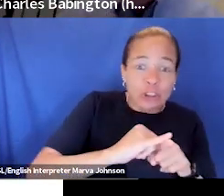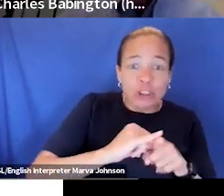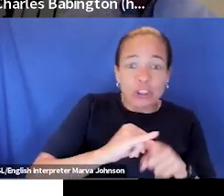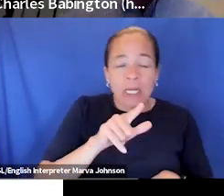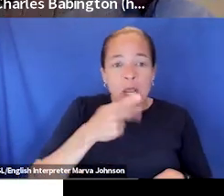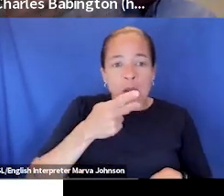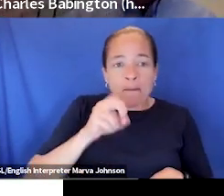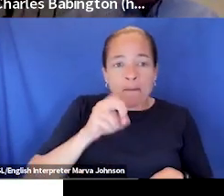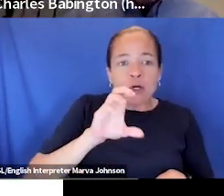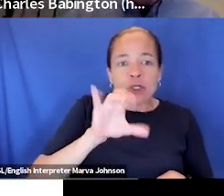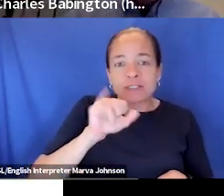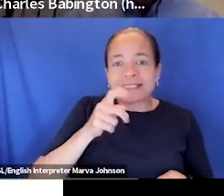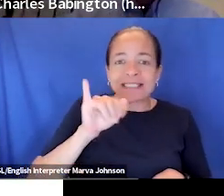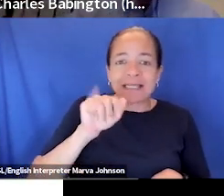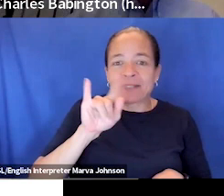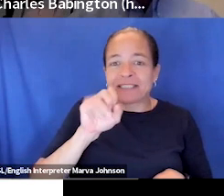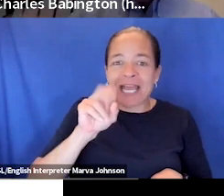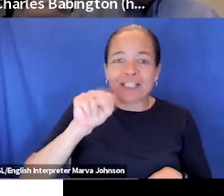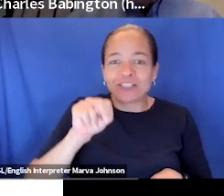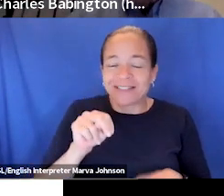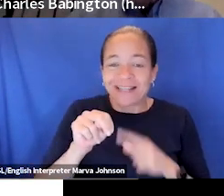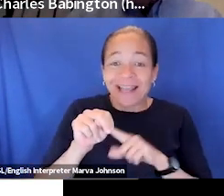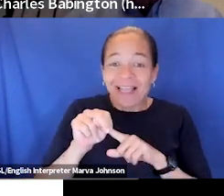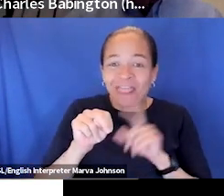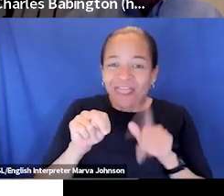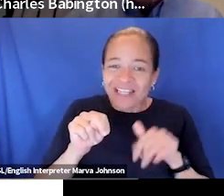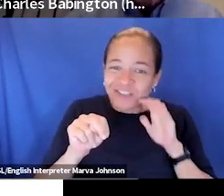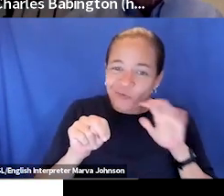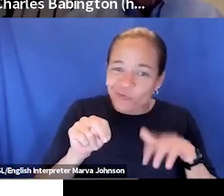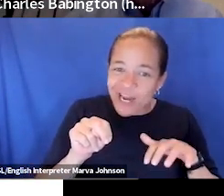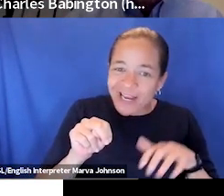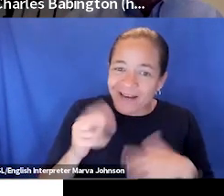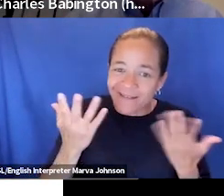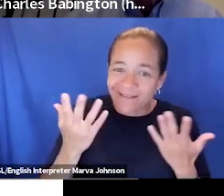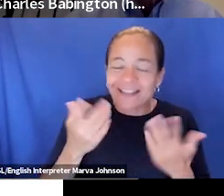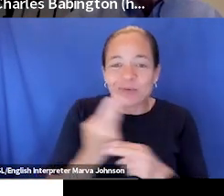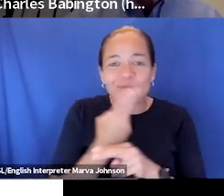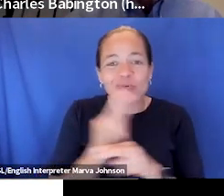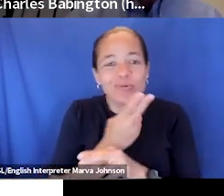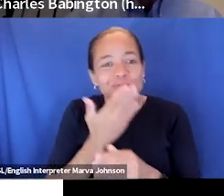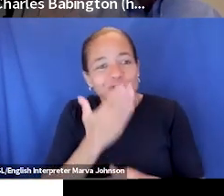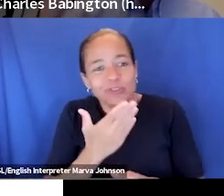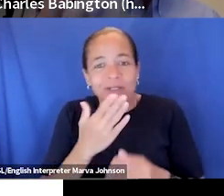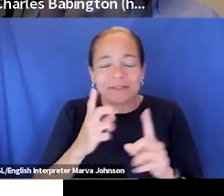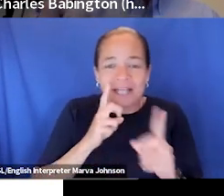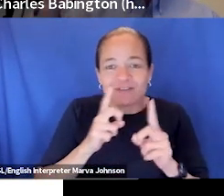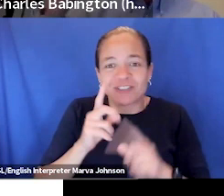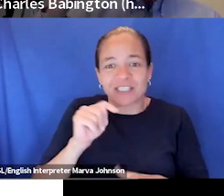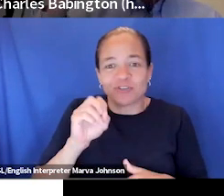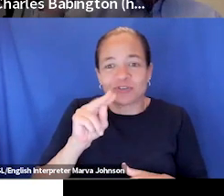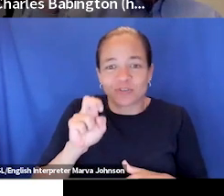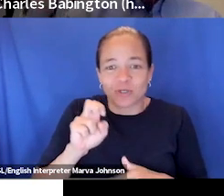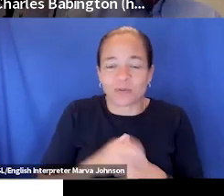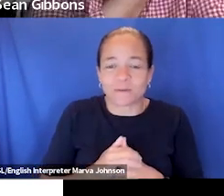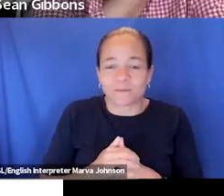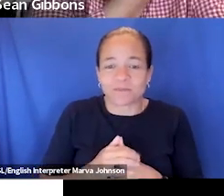water falling from the sky. It's just rain. So use this good, simple conversational tone. We hear Chuck, a lot